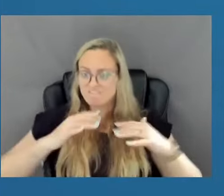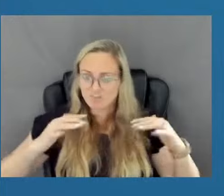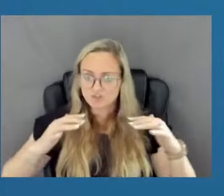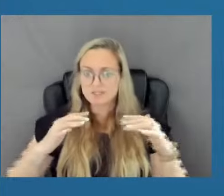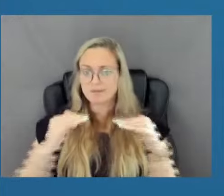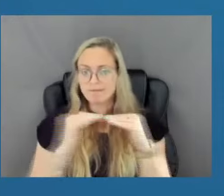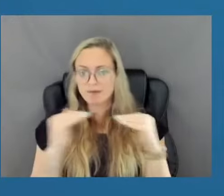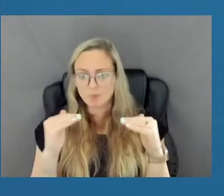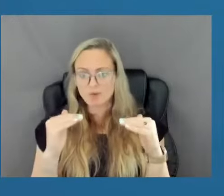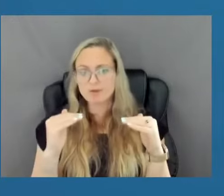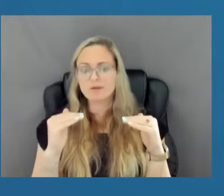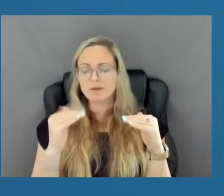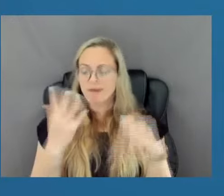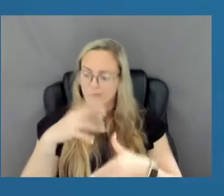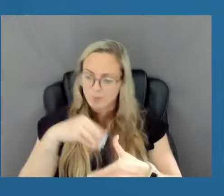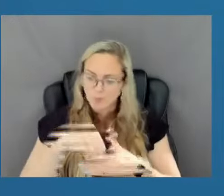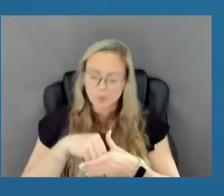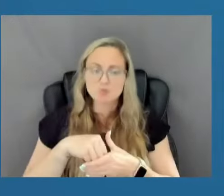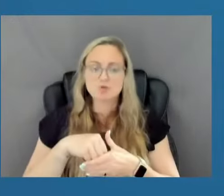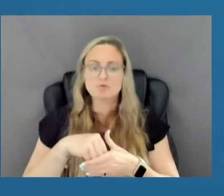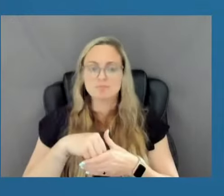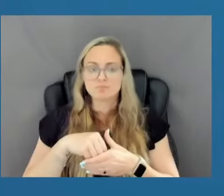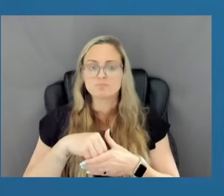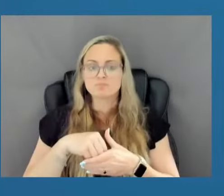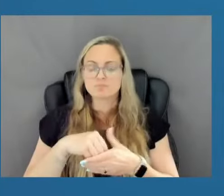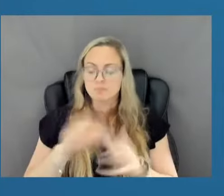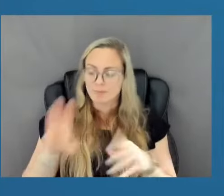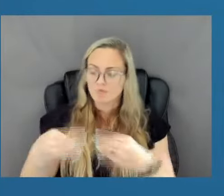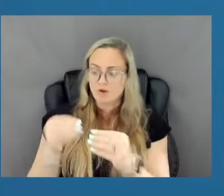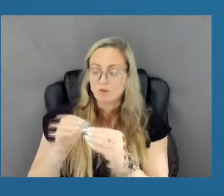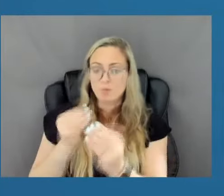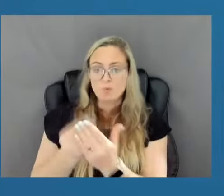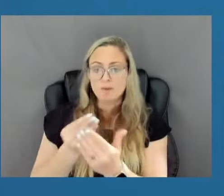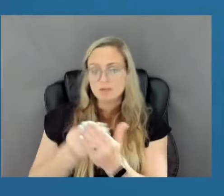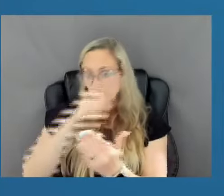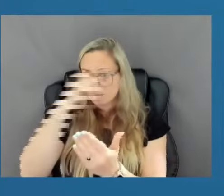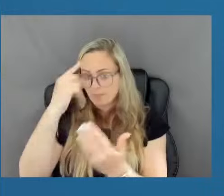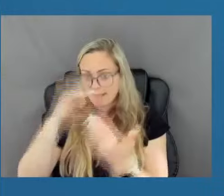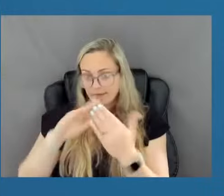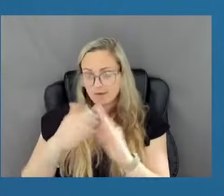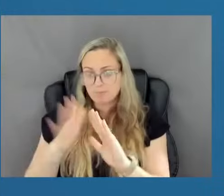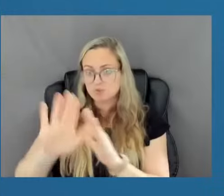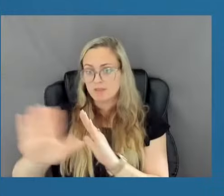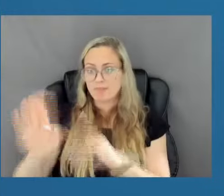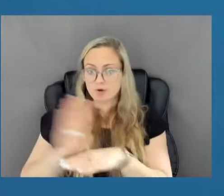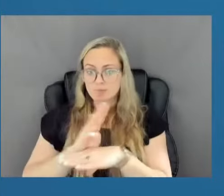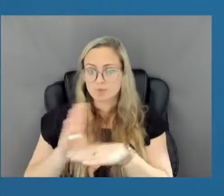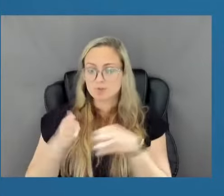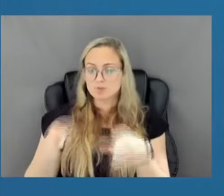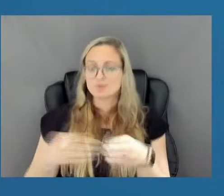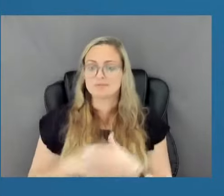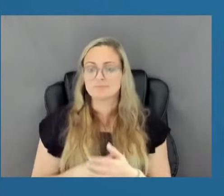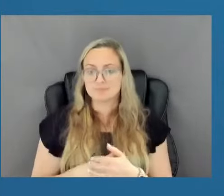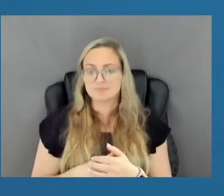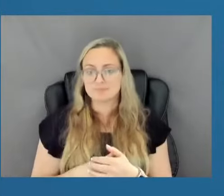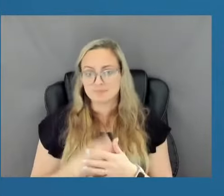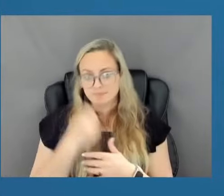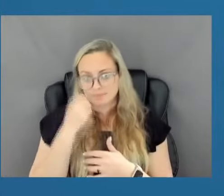equity, and inclusion by delivering more money to Black neighborhoods and their commercial strips.